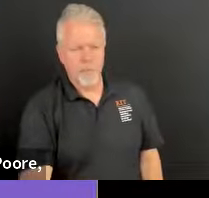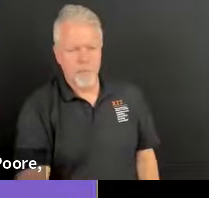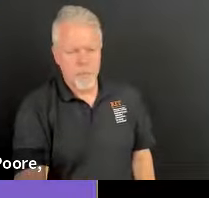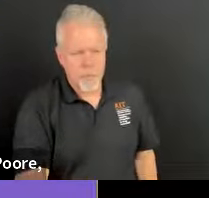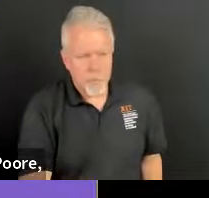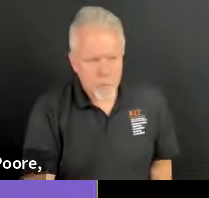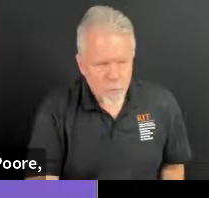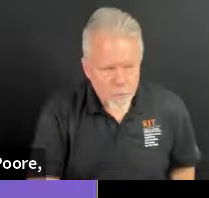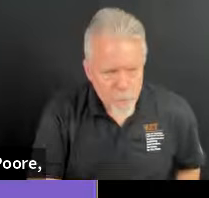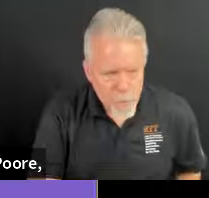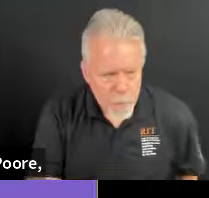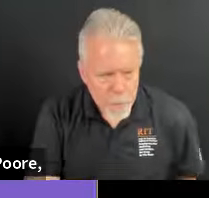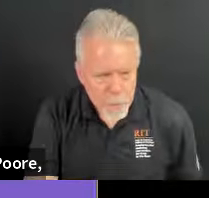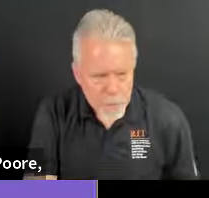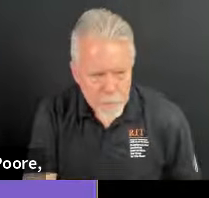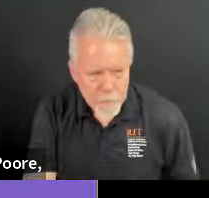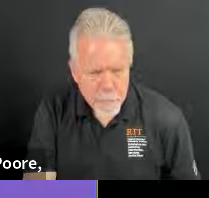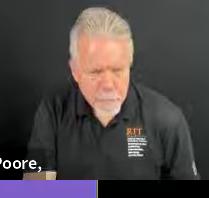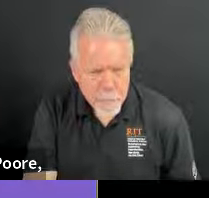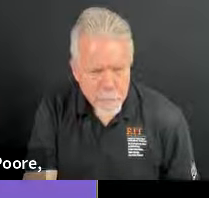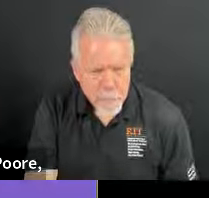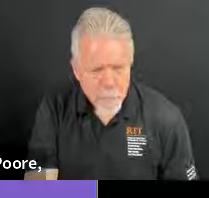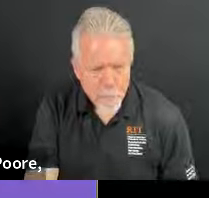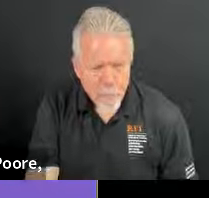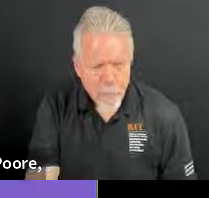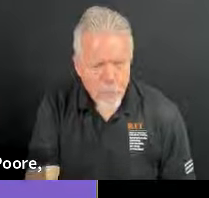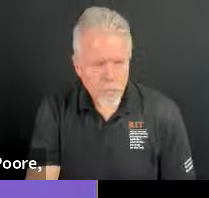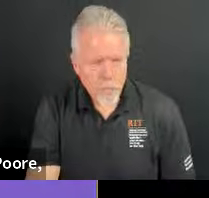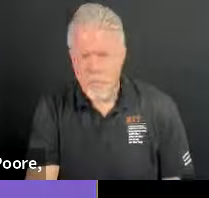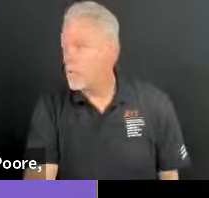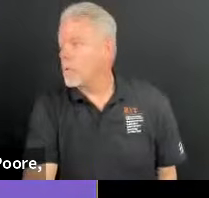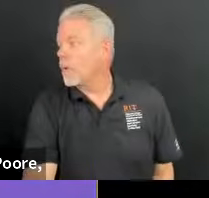very in-depth statistic, but I think it's important to share.